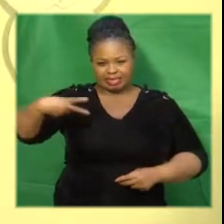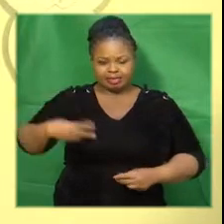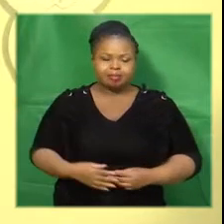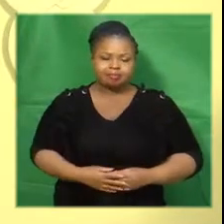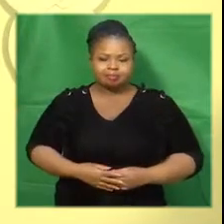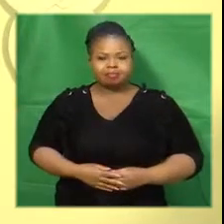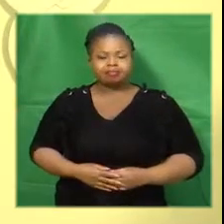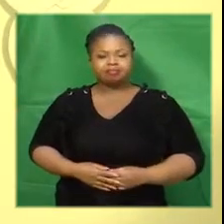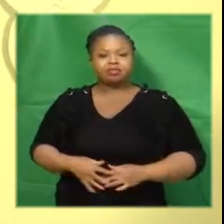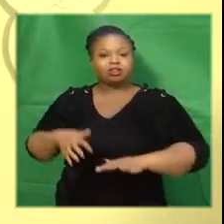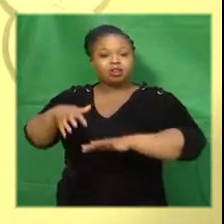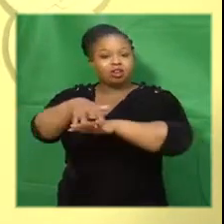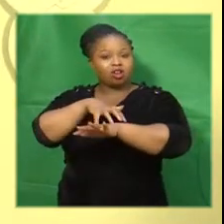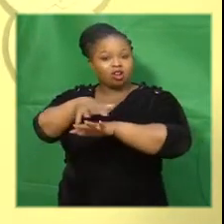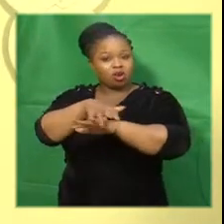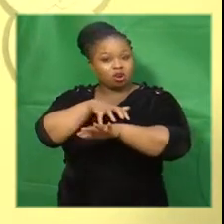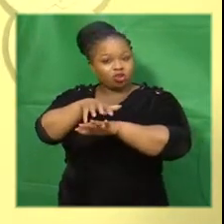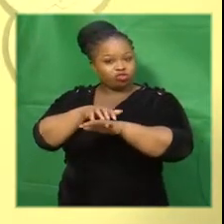agriculture,